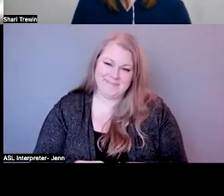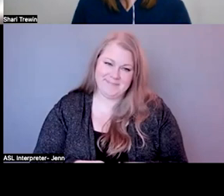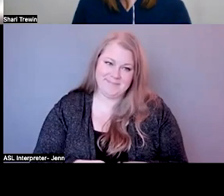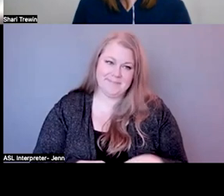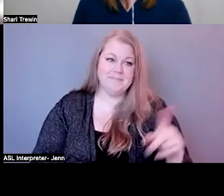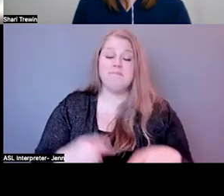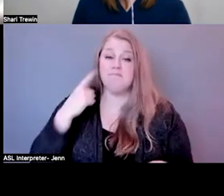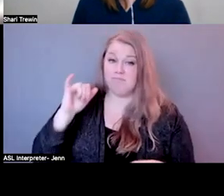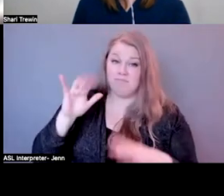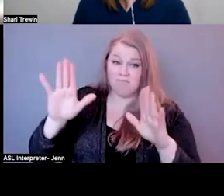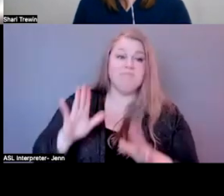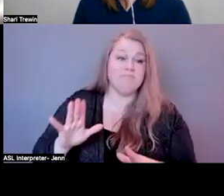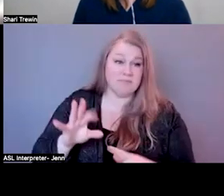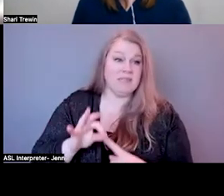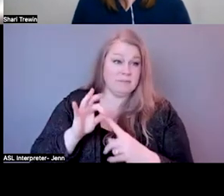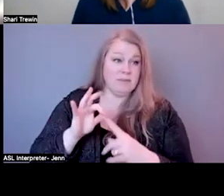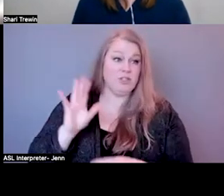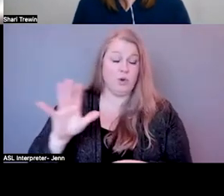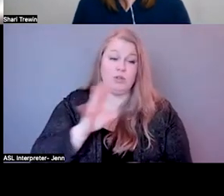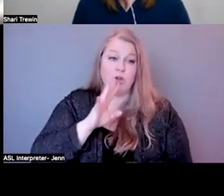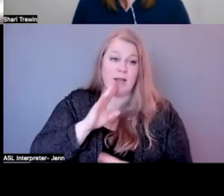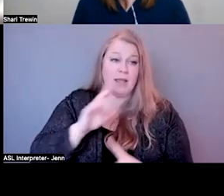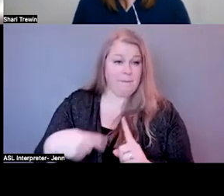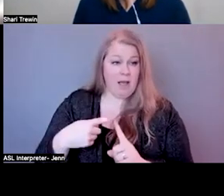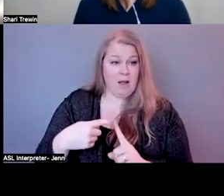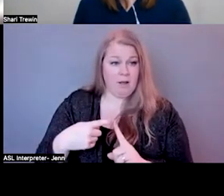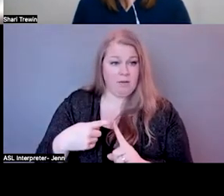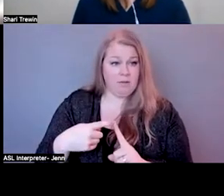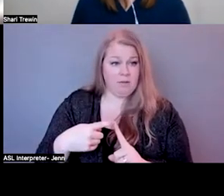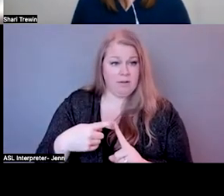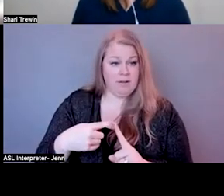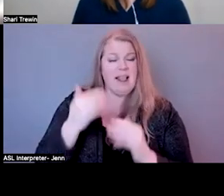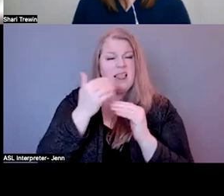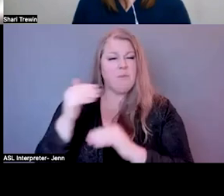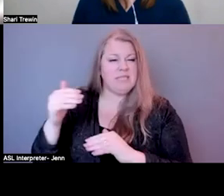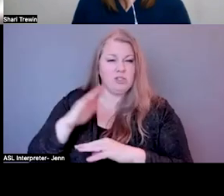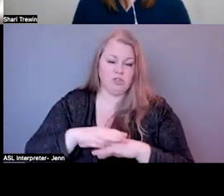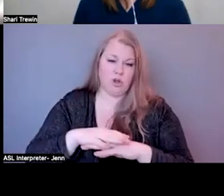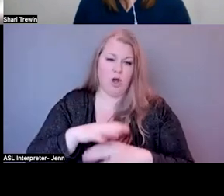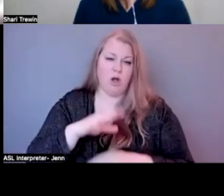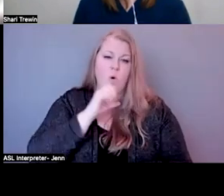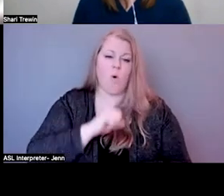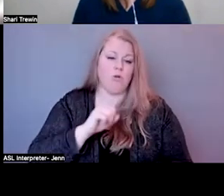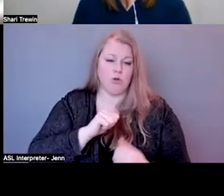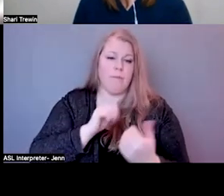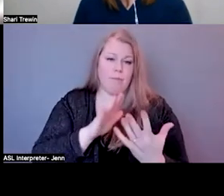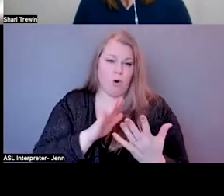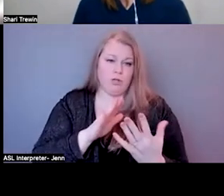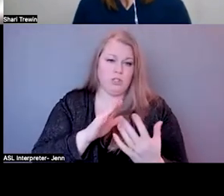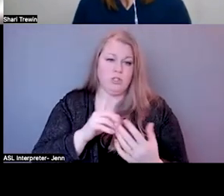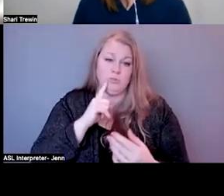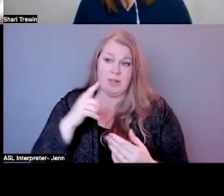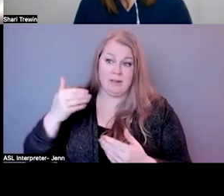really excellent, especially you're talking about the limitations on our on the older approach. It's come a long way,